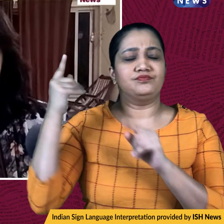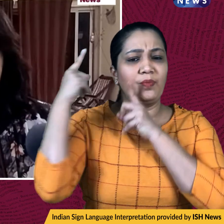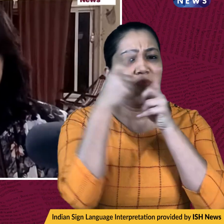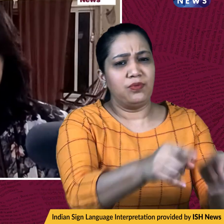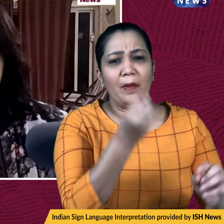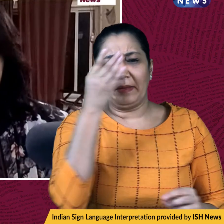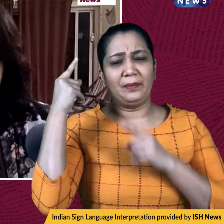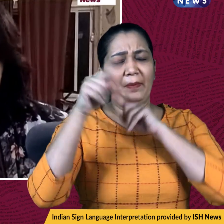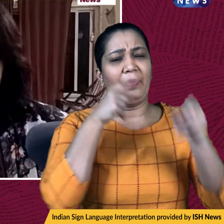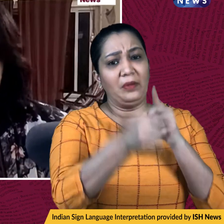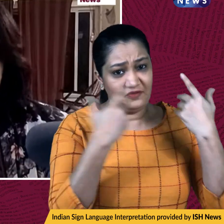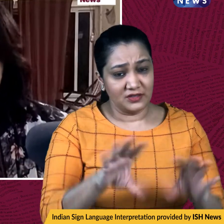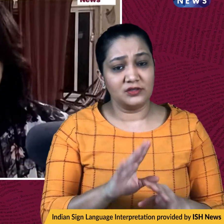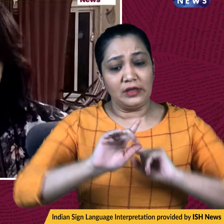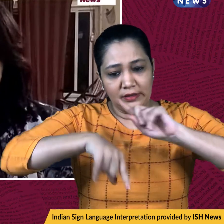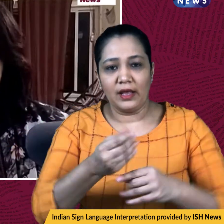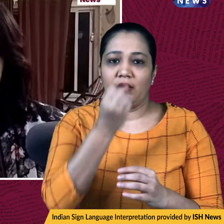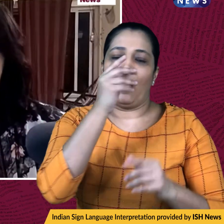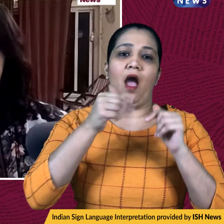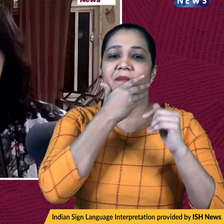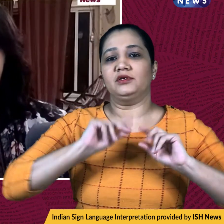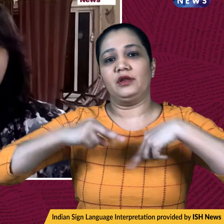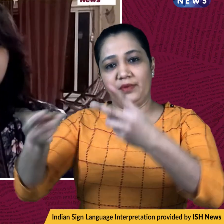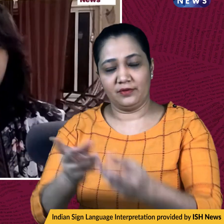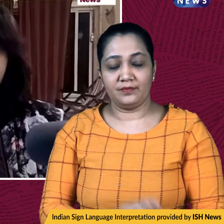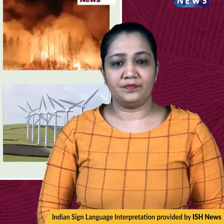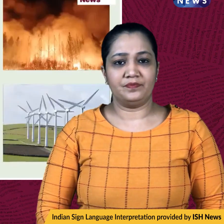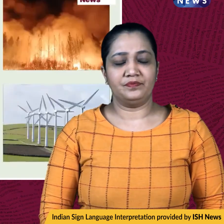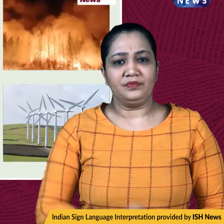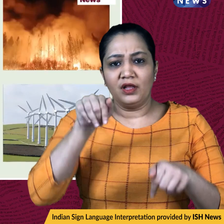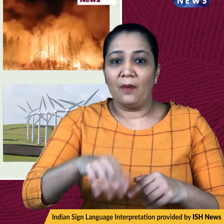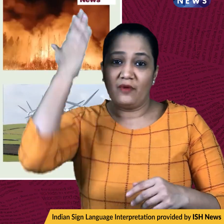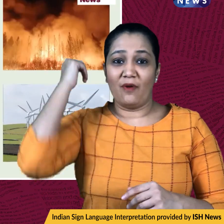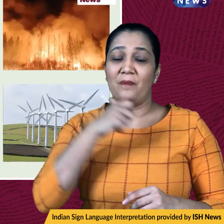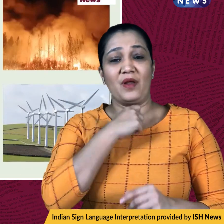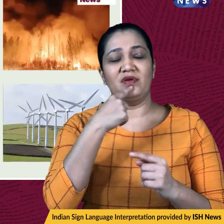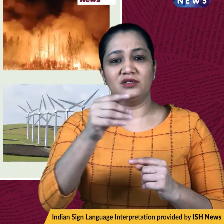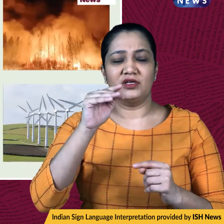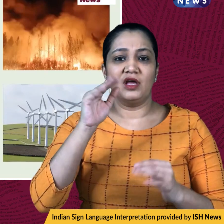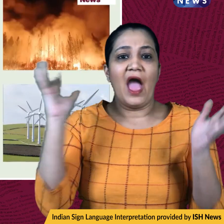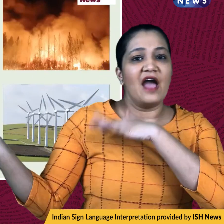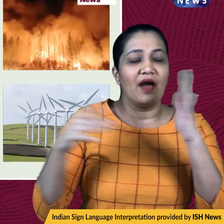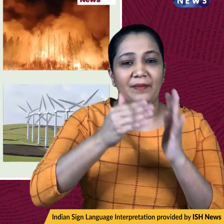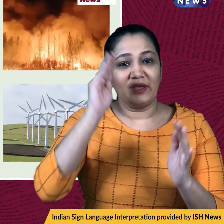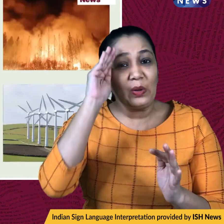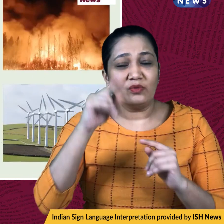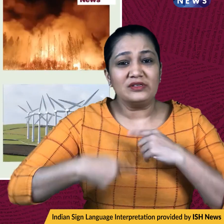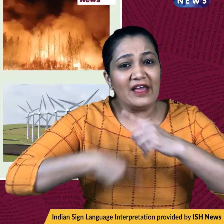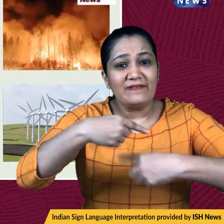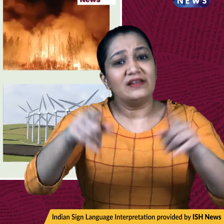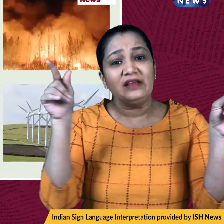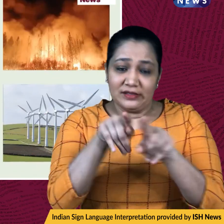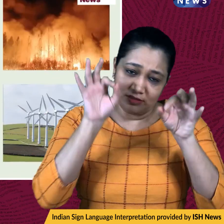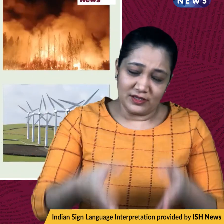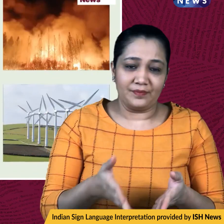attack against the BJP. And as promised, we give you one piece of environment news every